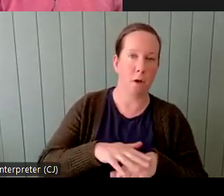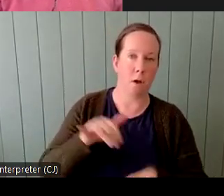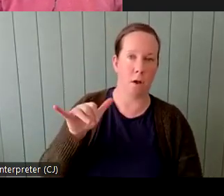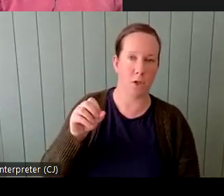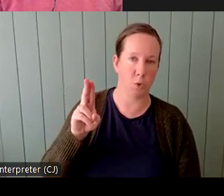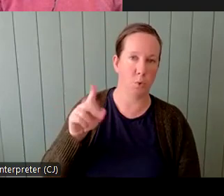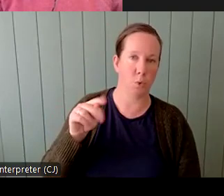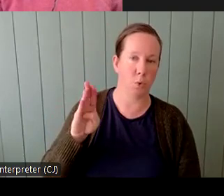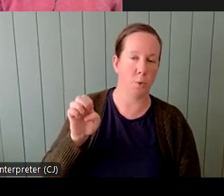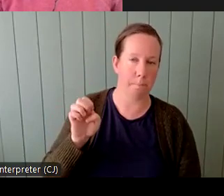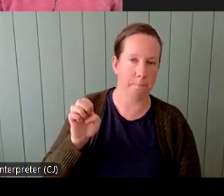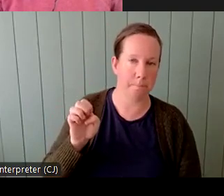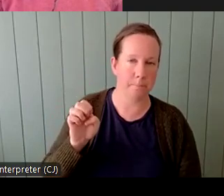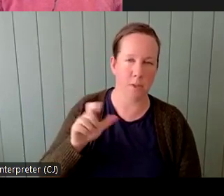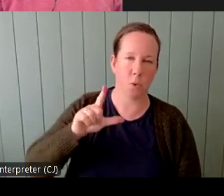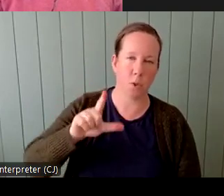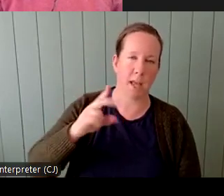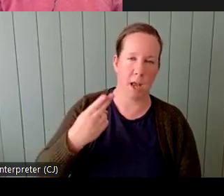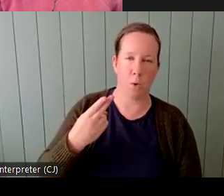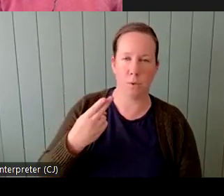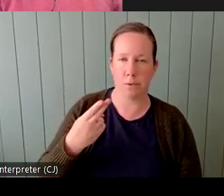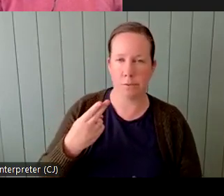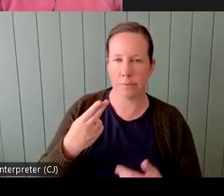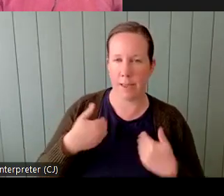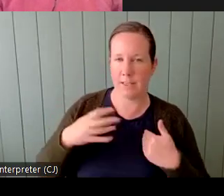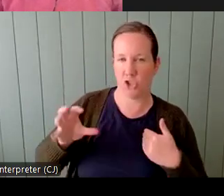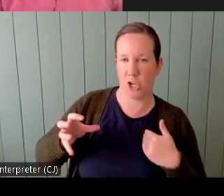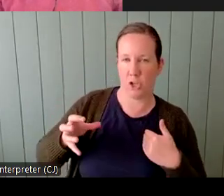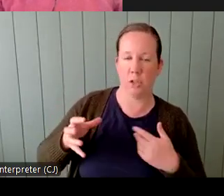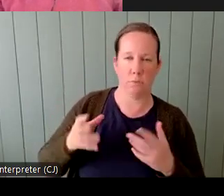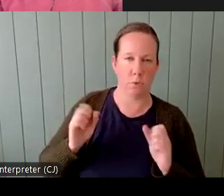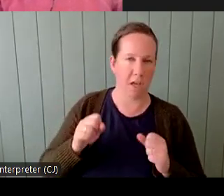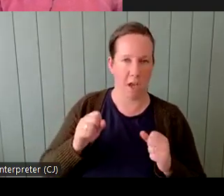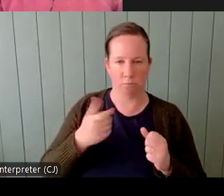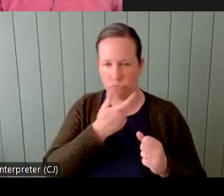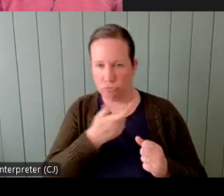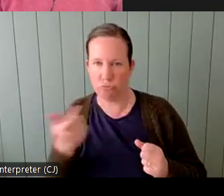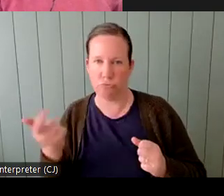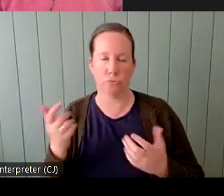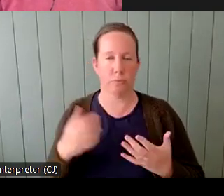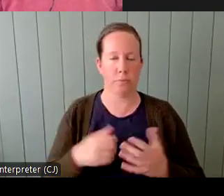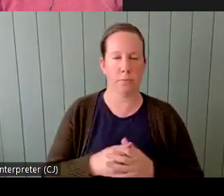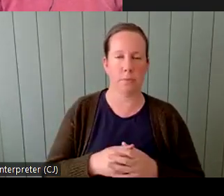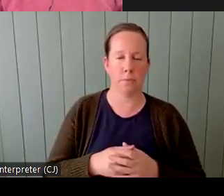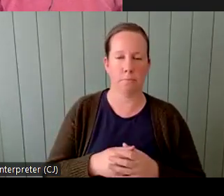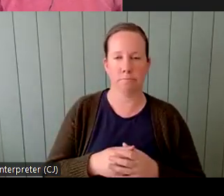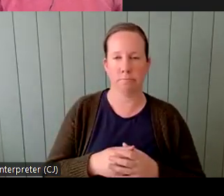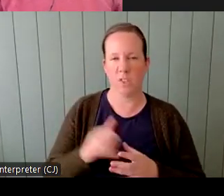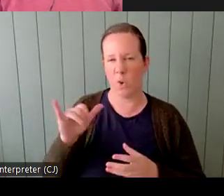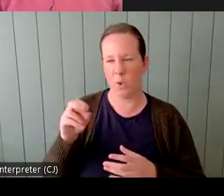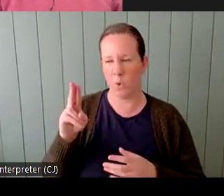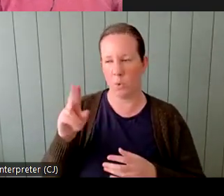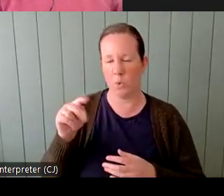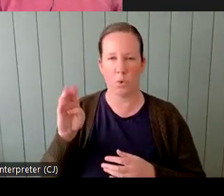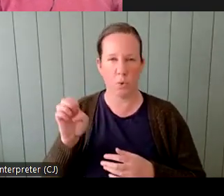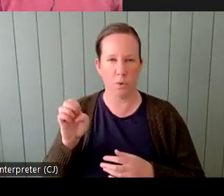the Lighthouse's YouTube channel, and you can certainly go to YouTube and look it up. That the address